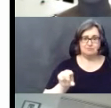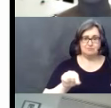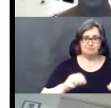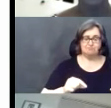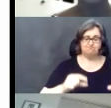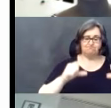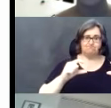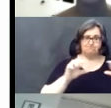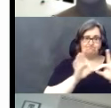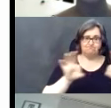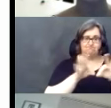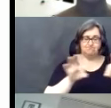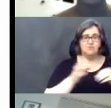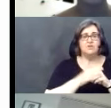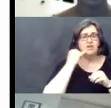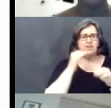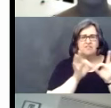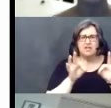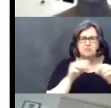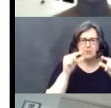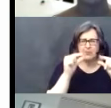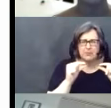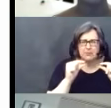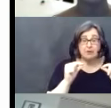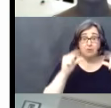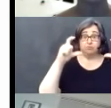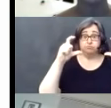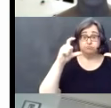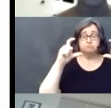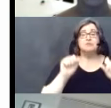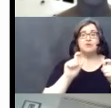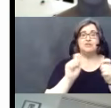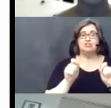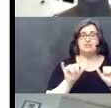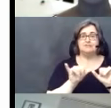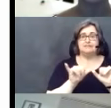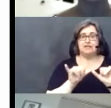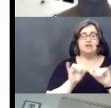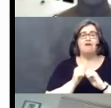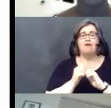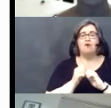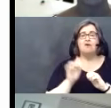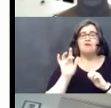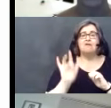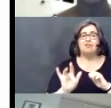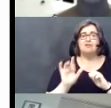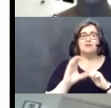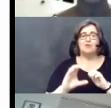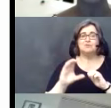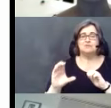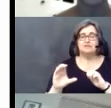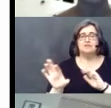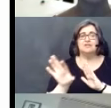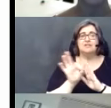controls. If your captions are too small or too large, you can resize them by clicking on Closed Caption and